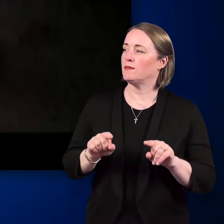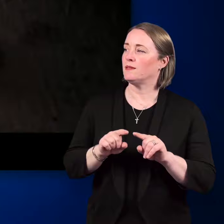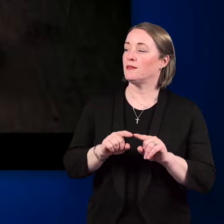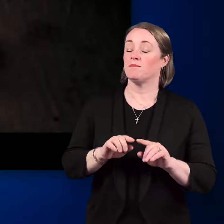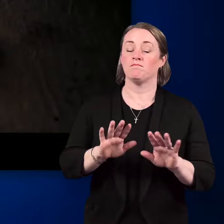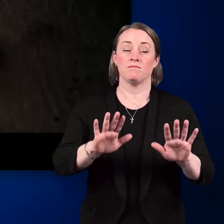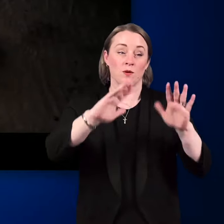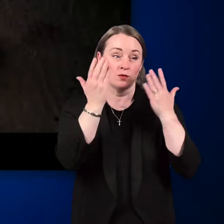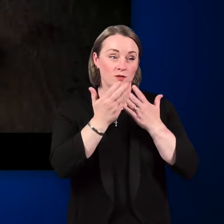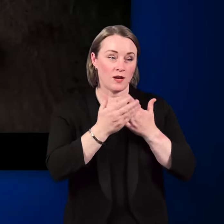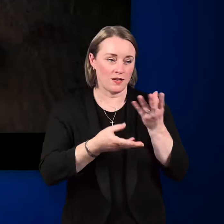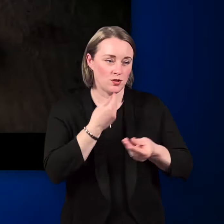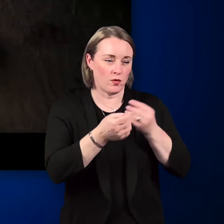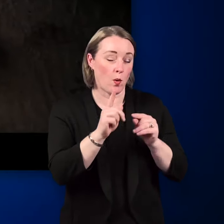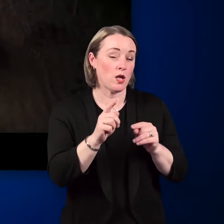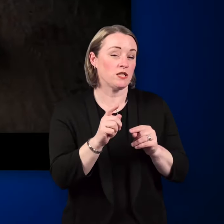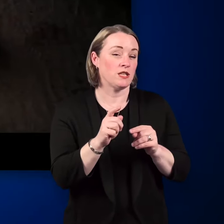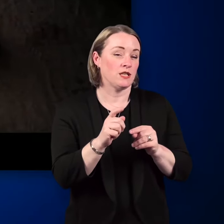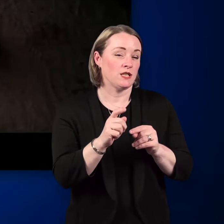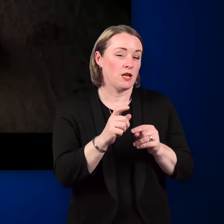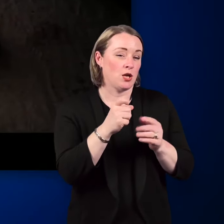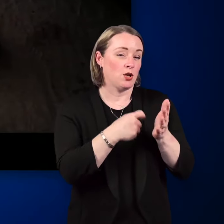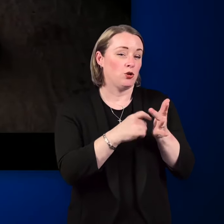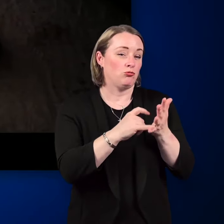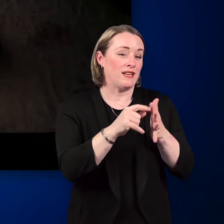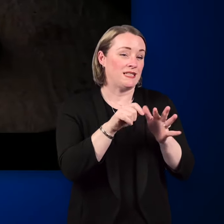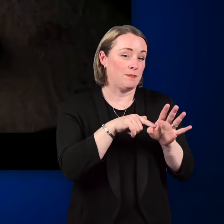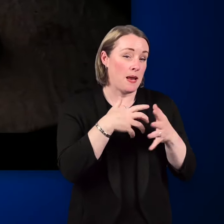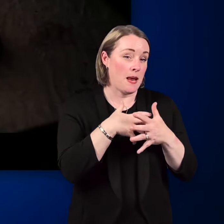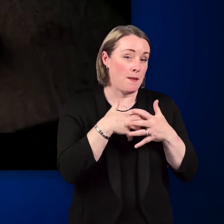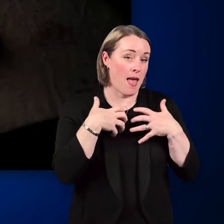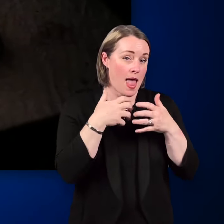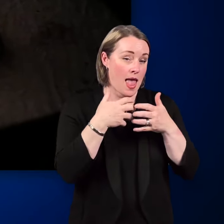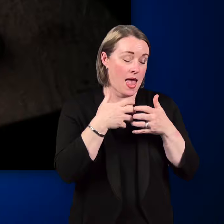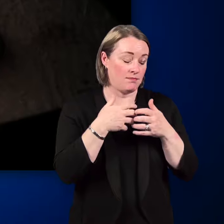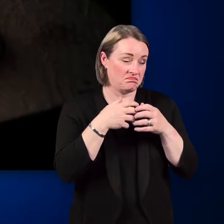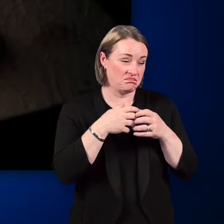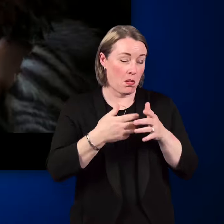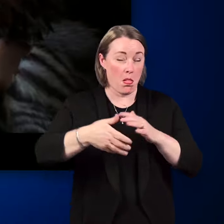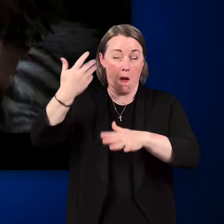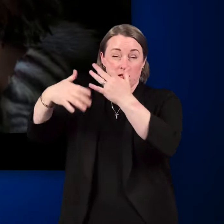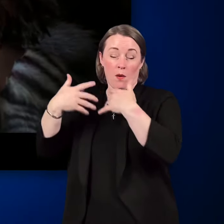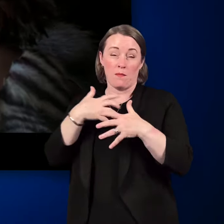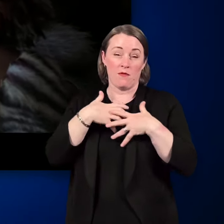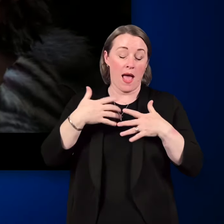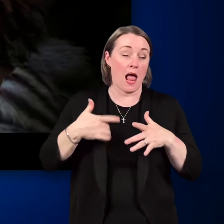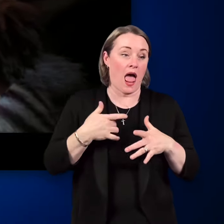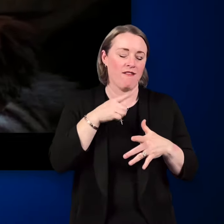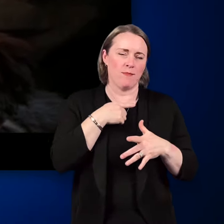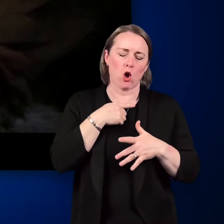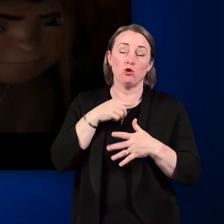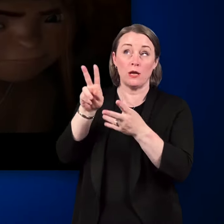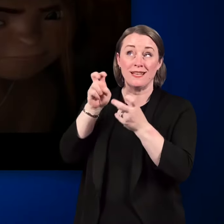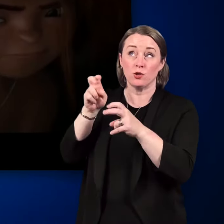Tonight we'll hear the story of Crispy Bear. A long time ago, this little bear was alive because she listened to